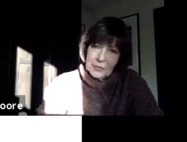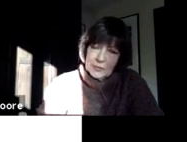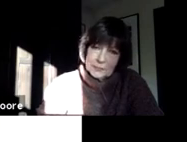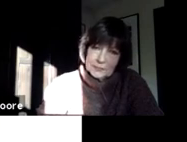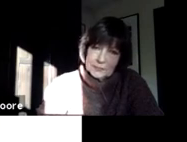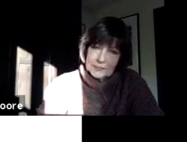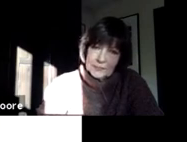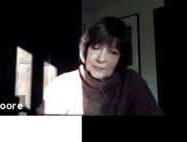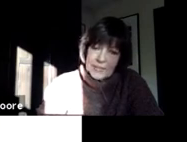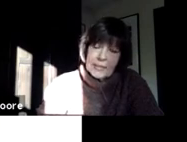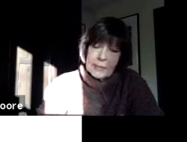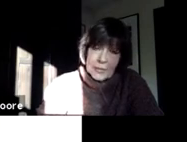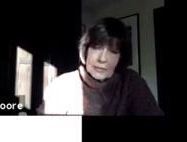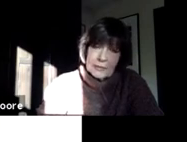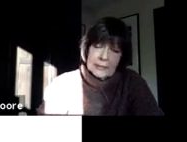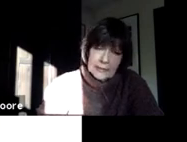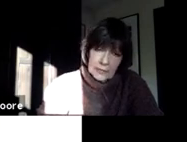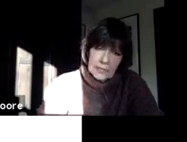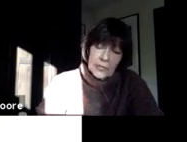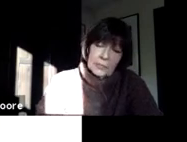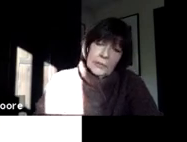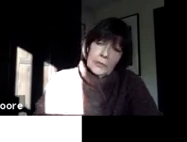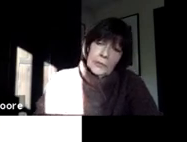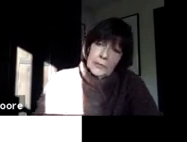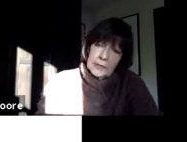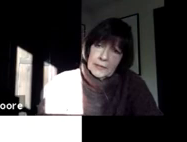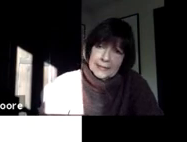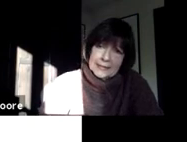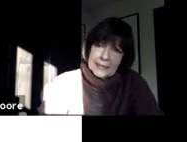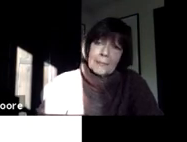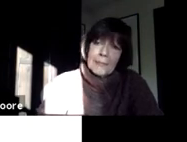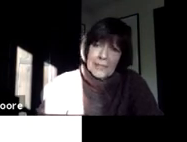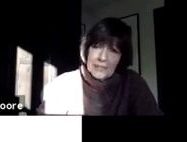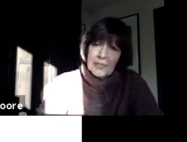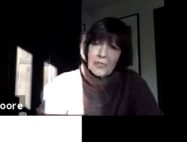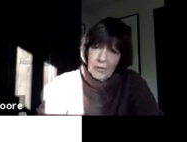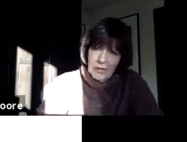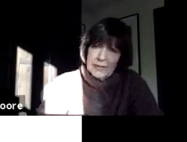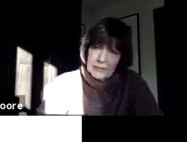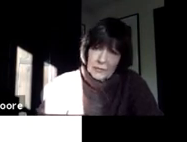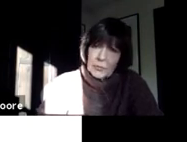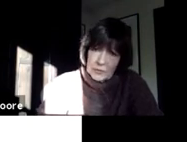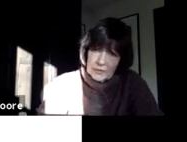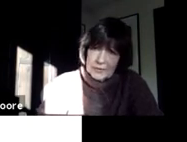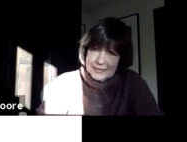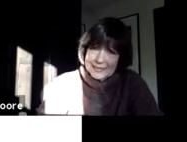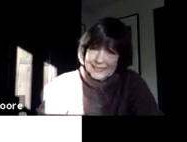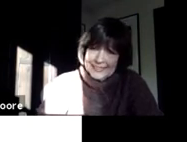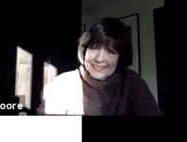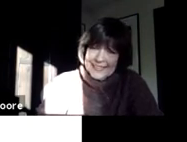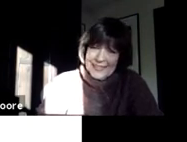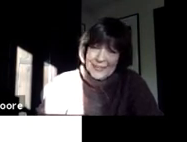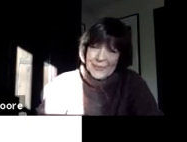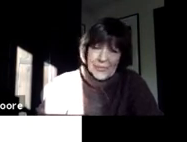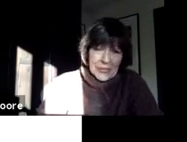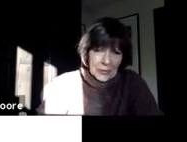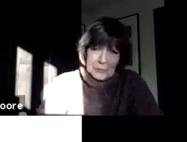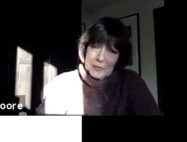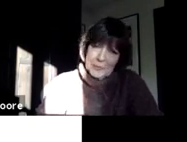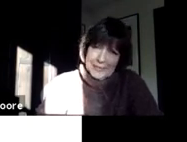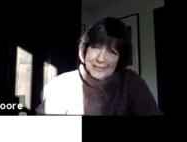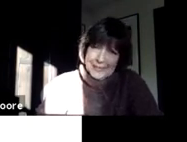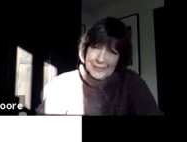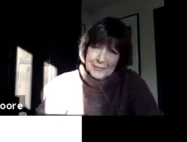as equal. And he particularly loved Mr. Magoo here, the meanest dog in the world, whose